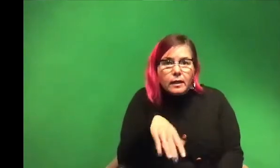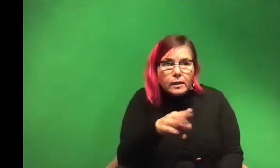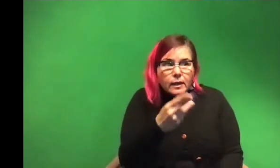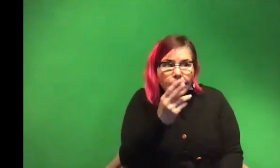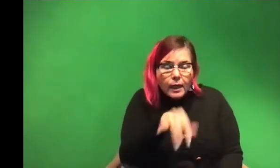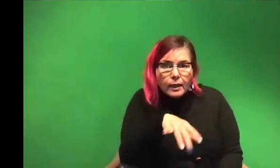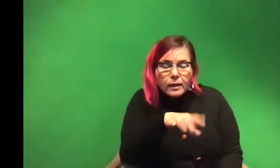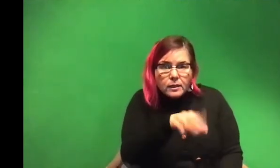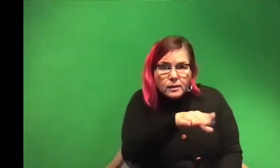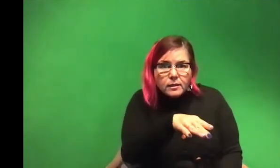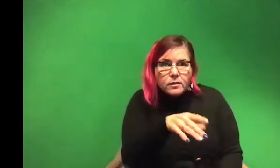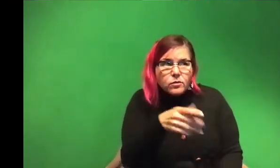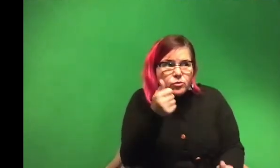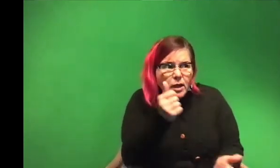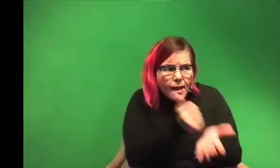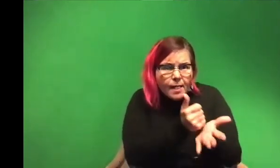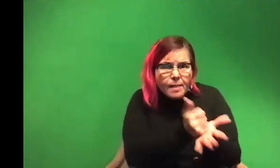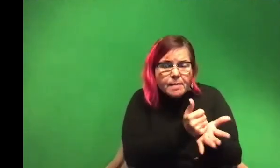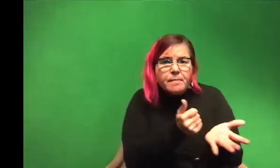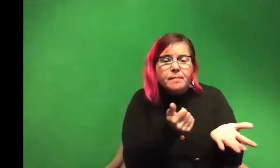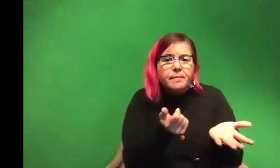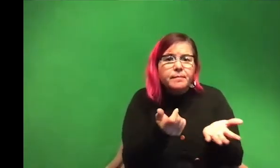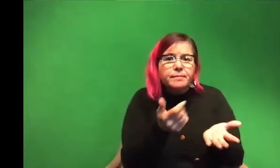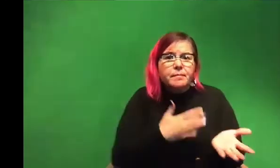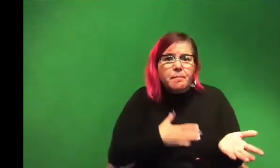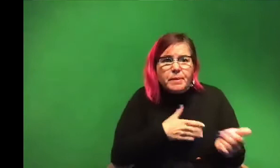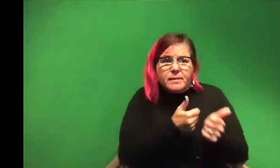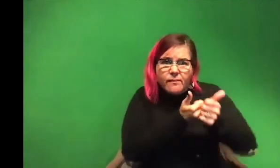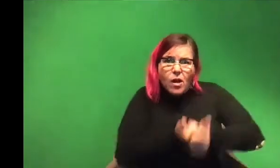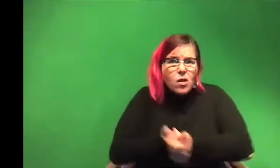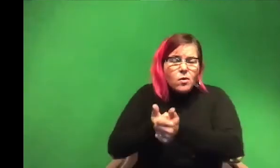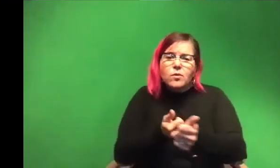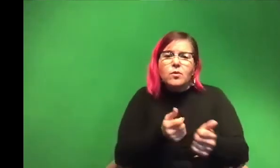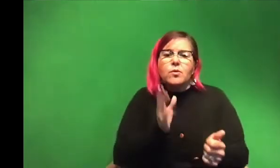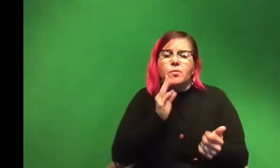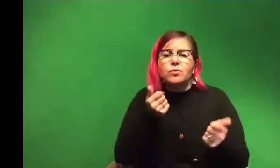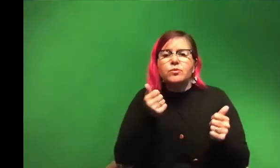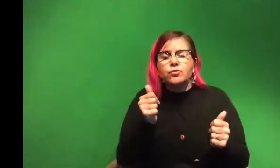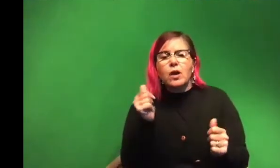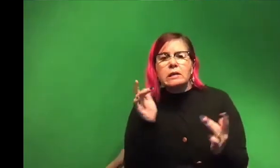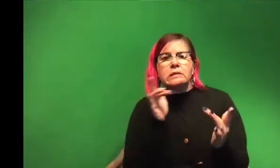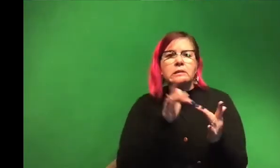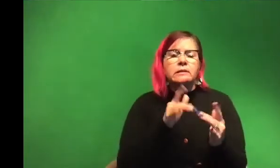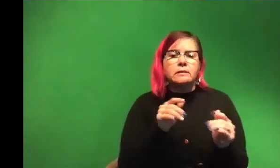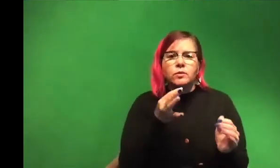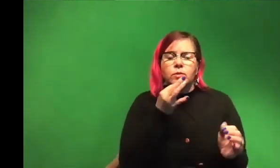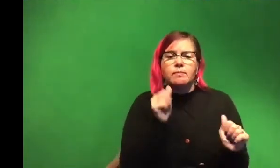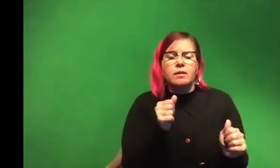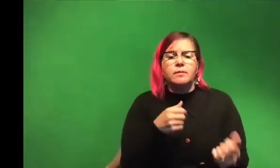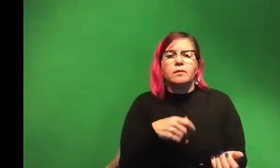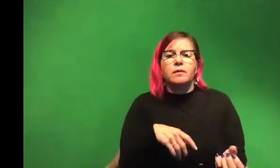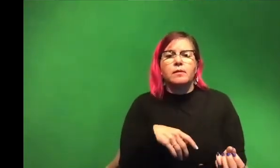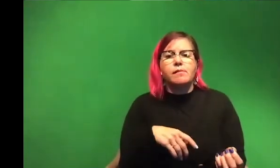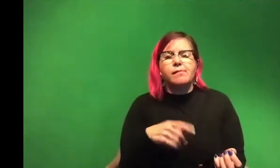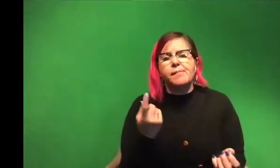we're trying to help, please follow this and we'll try to like reach you as soon as we possibly can, or something